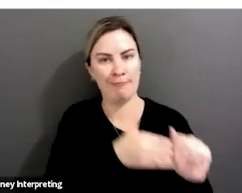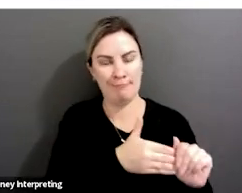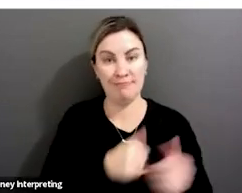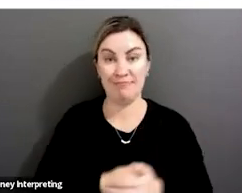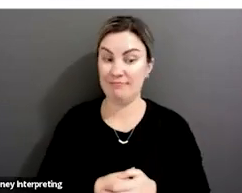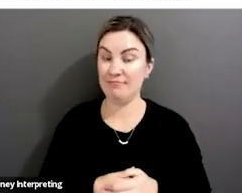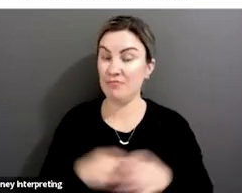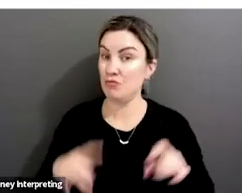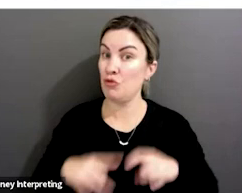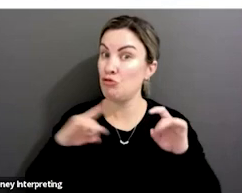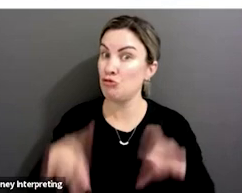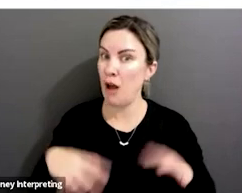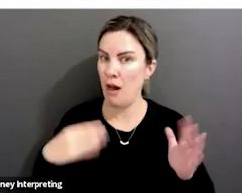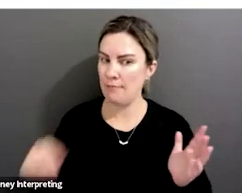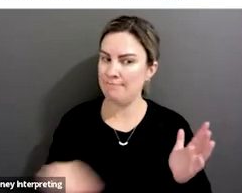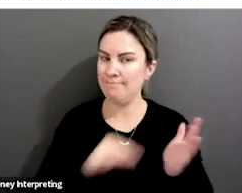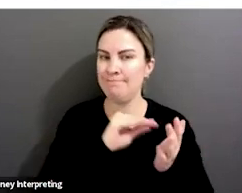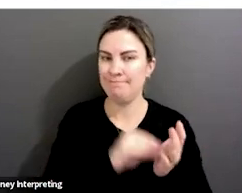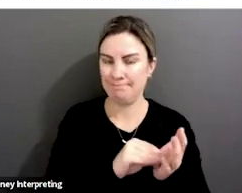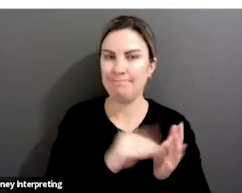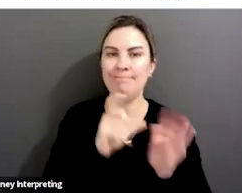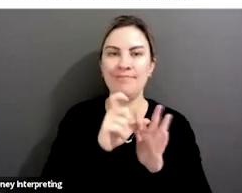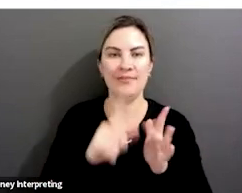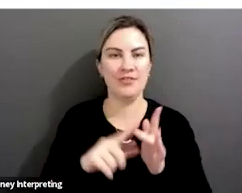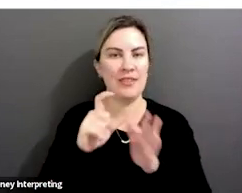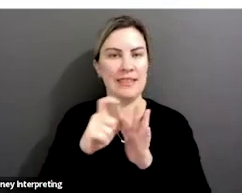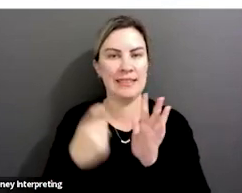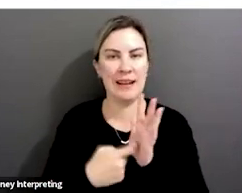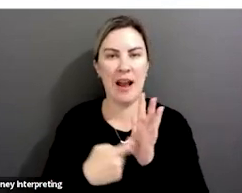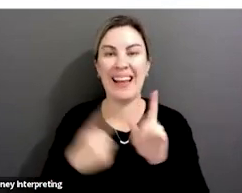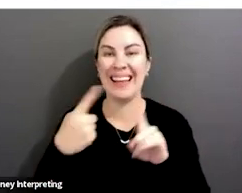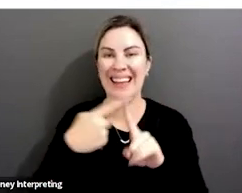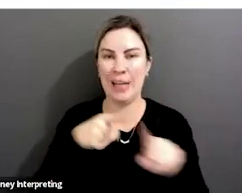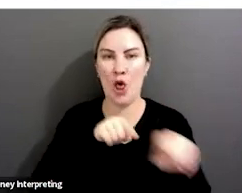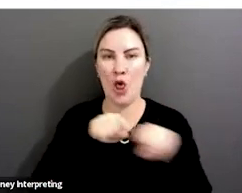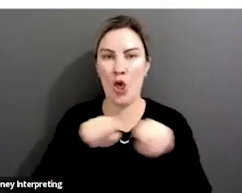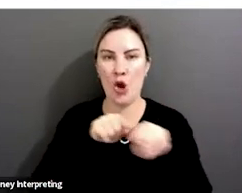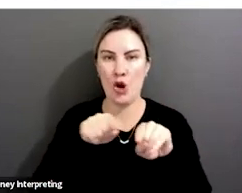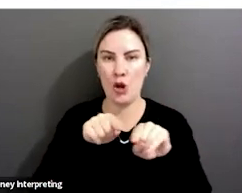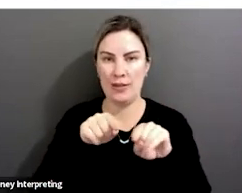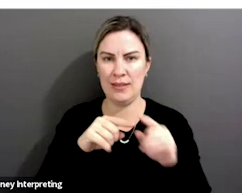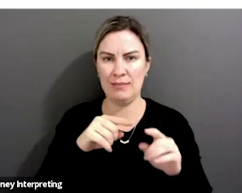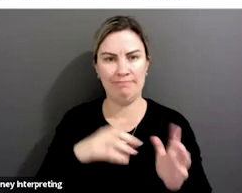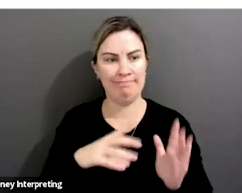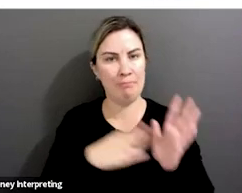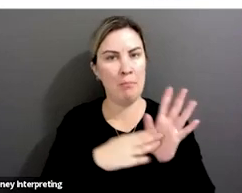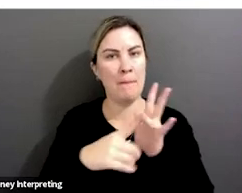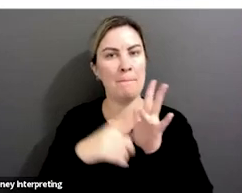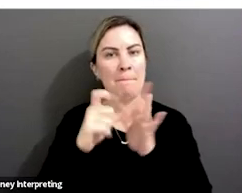the UNSCAP DIDRR e-learning module, which will be available across Asia and Pacific for all of